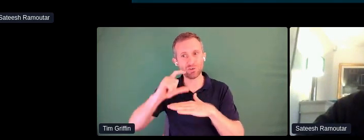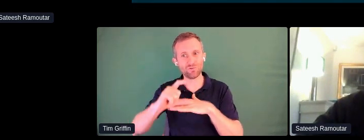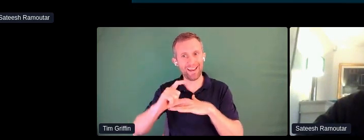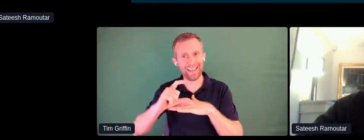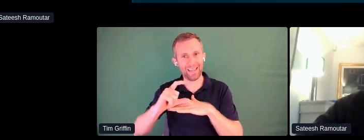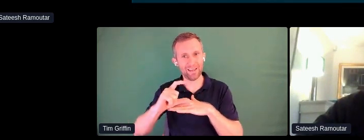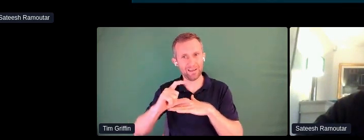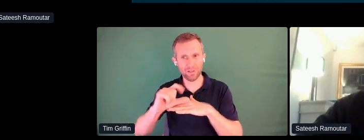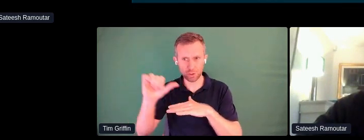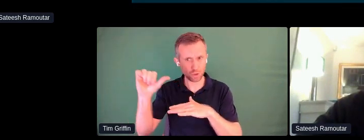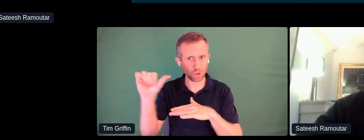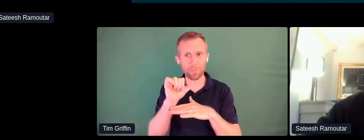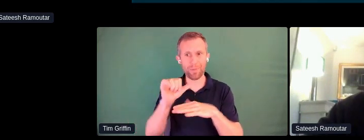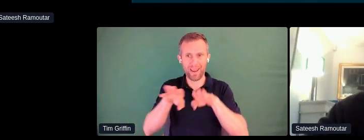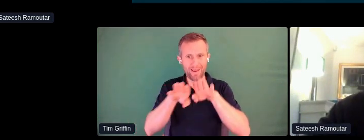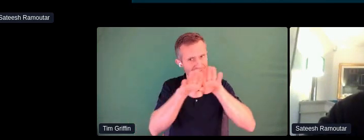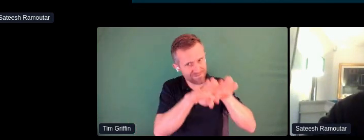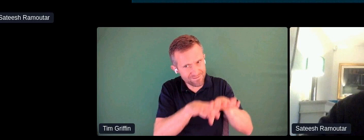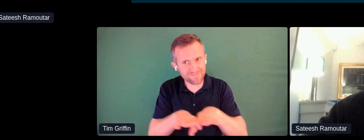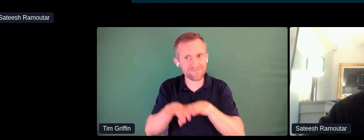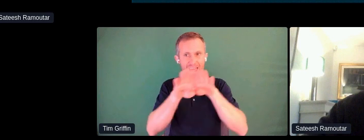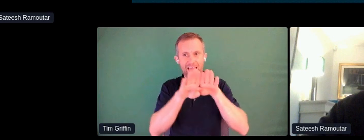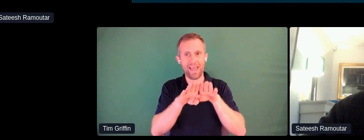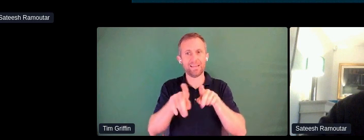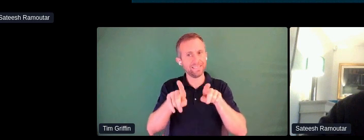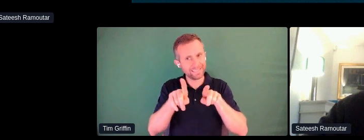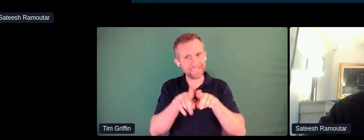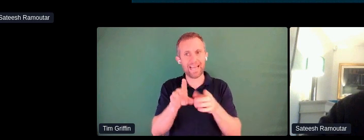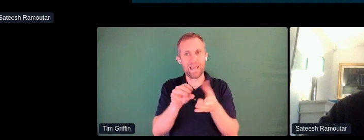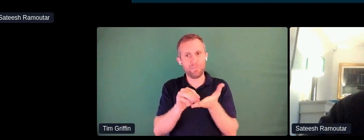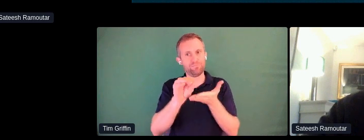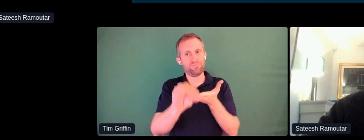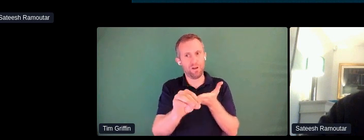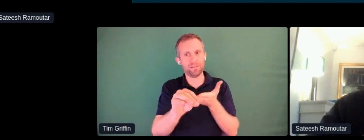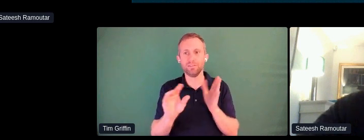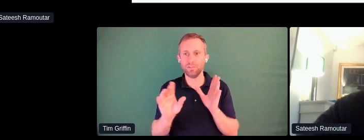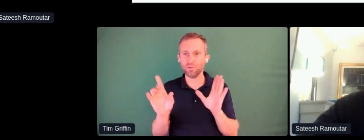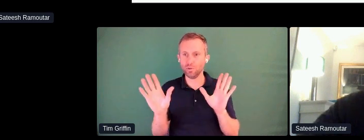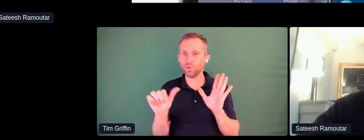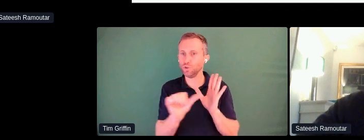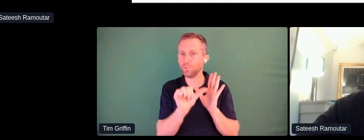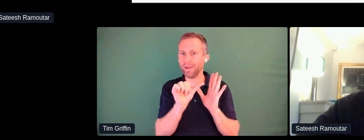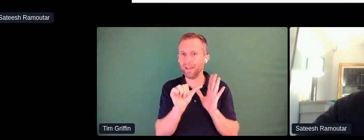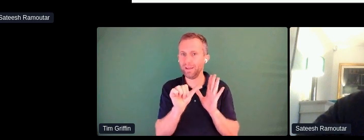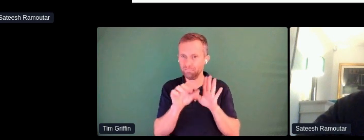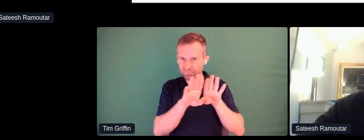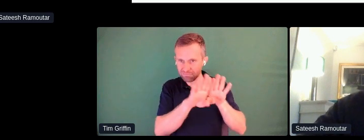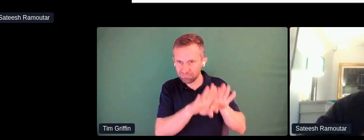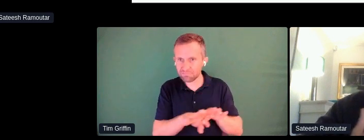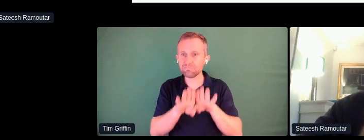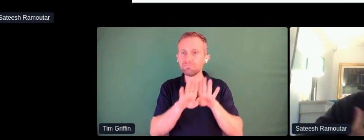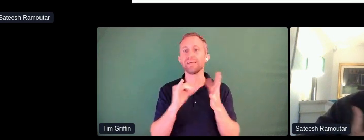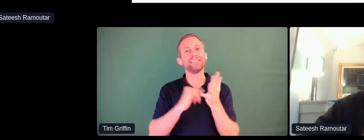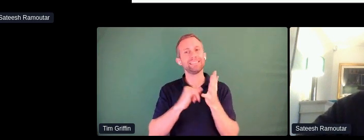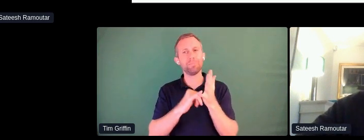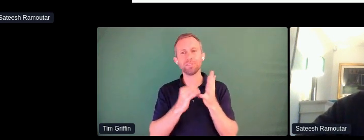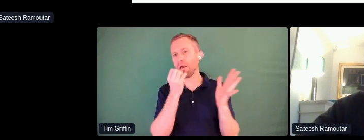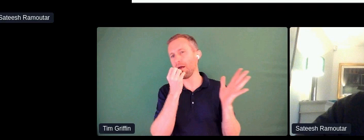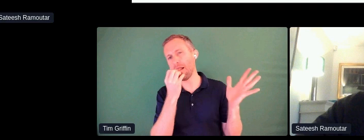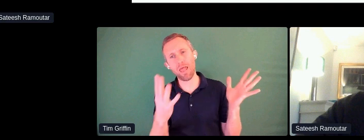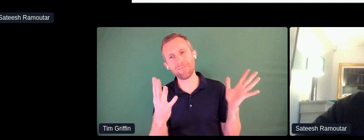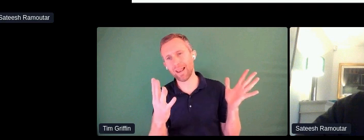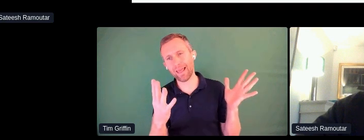access. It should be affordable and access to the world's best technology. And luckily, we've got a great partner in Samsung to do that. So what do we